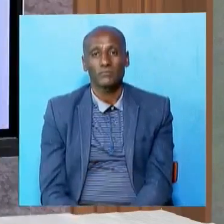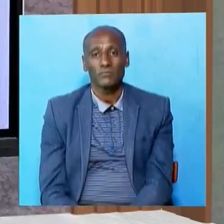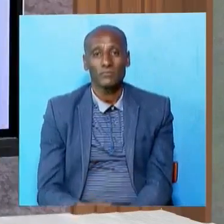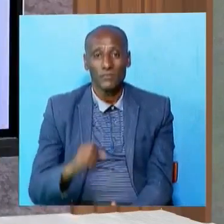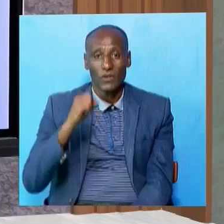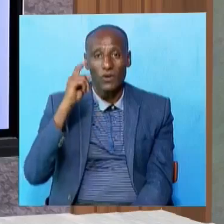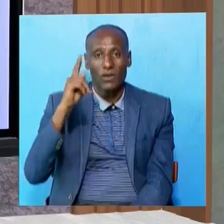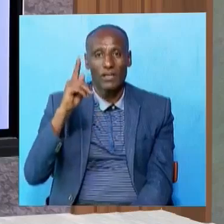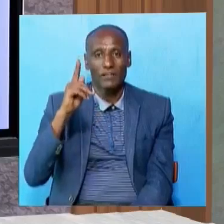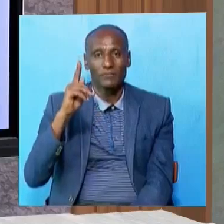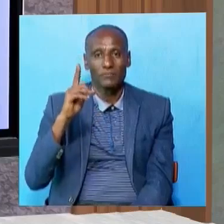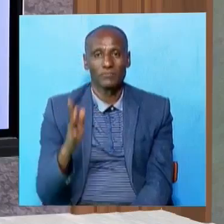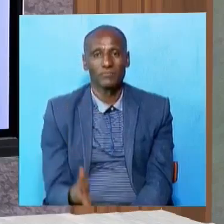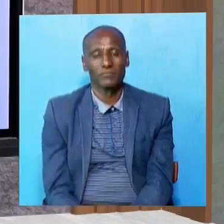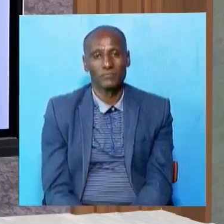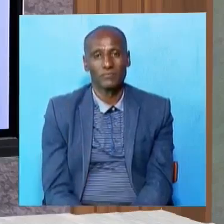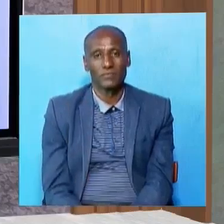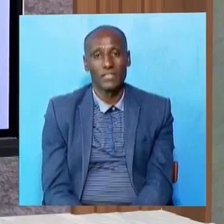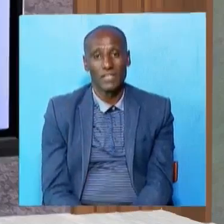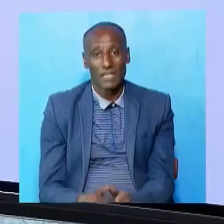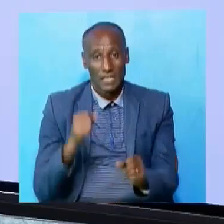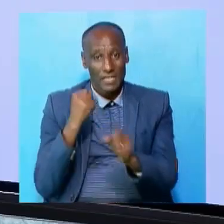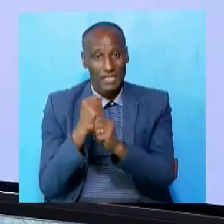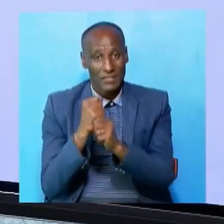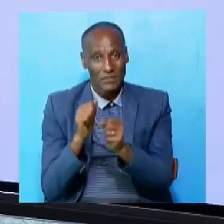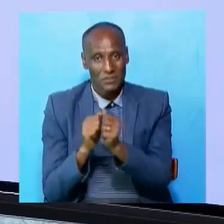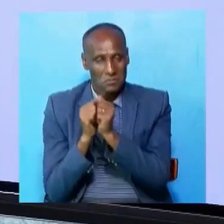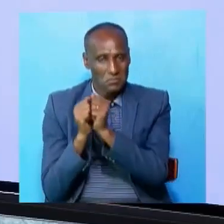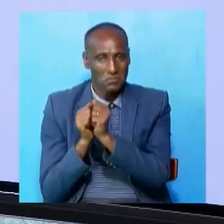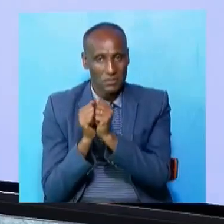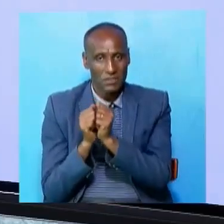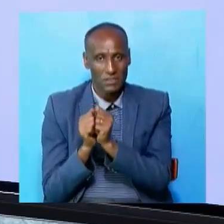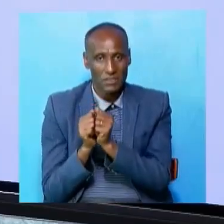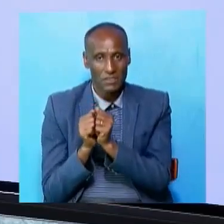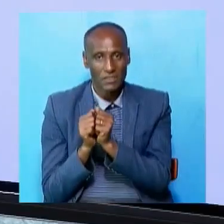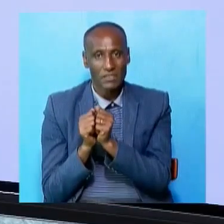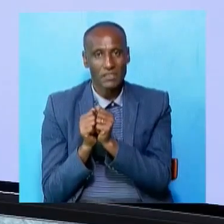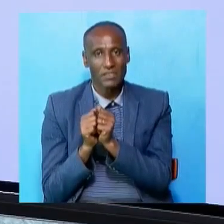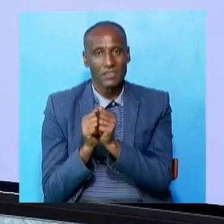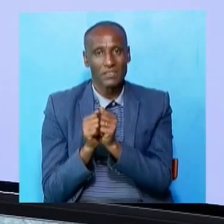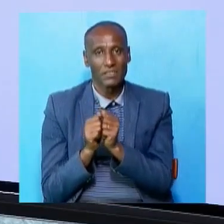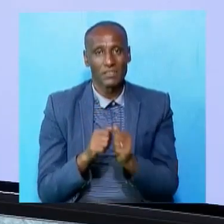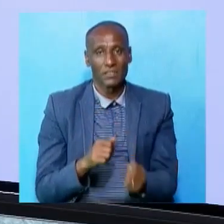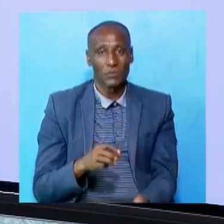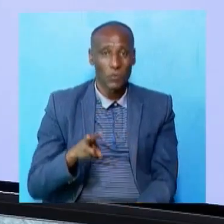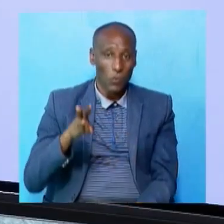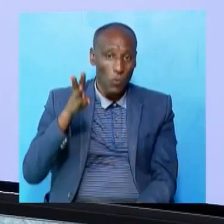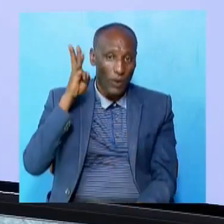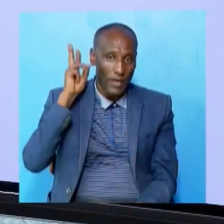Okay, let's do it. Do you start by saying where?